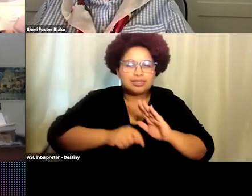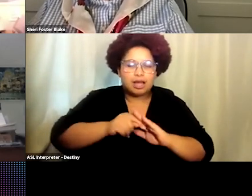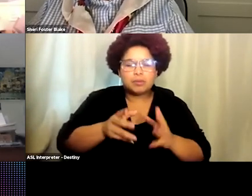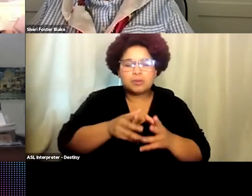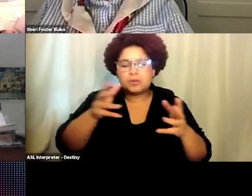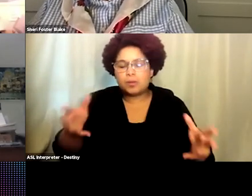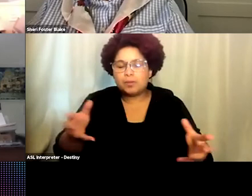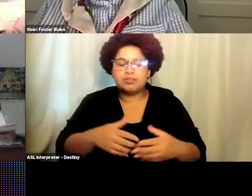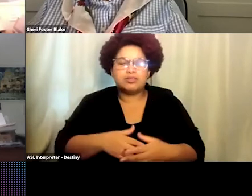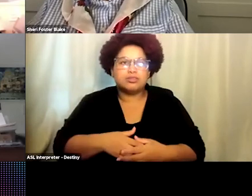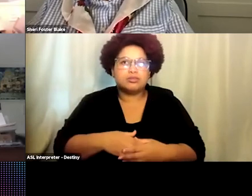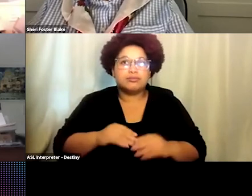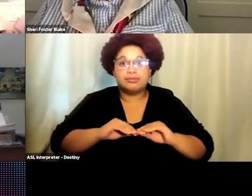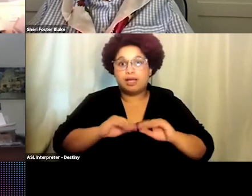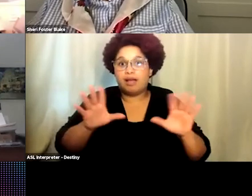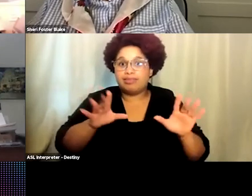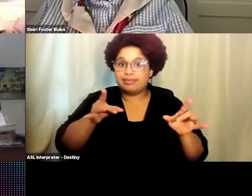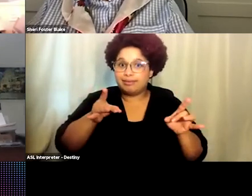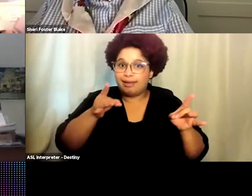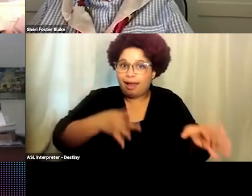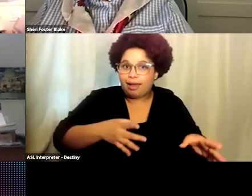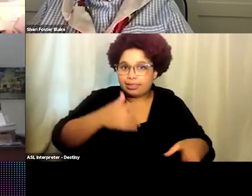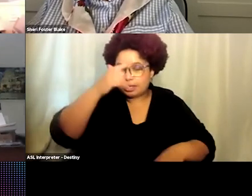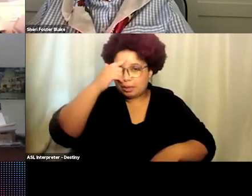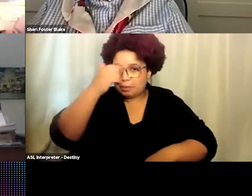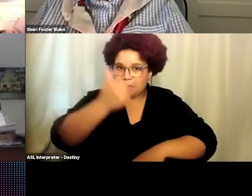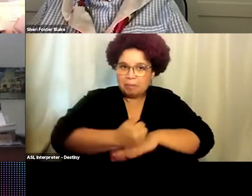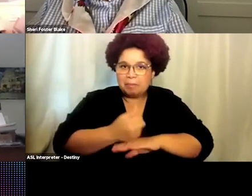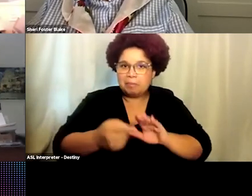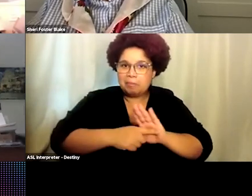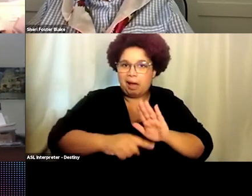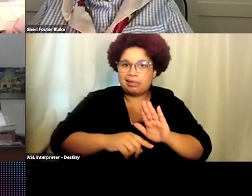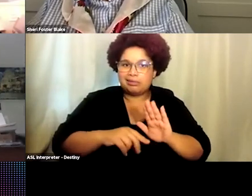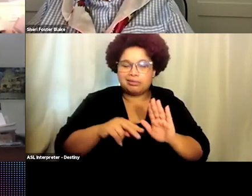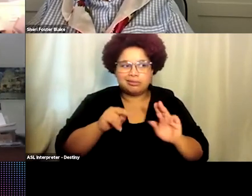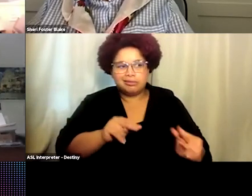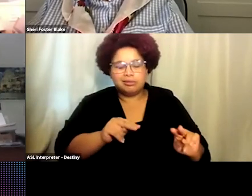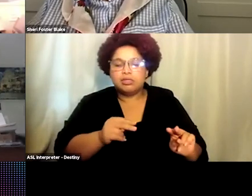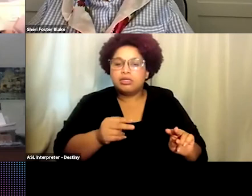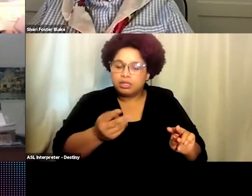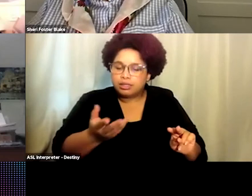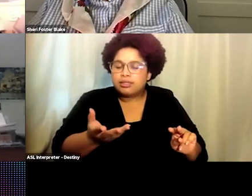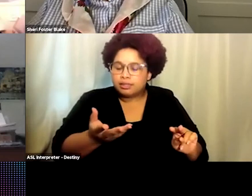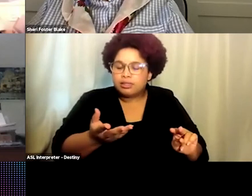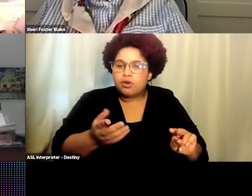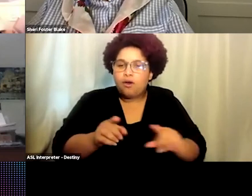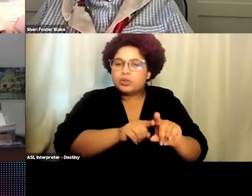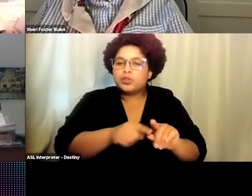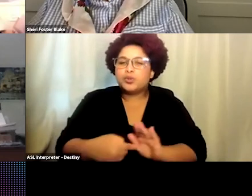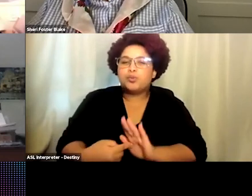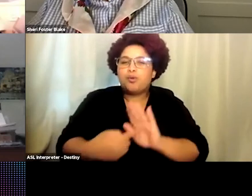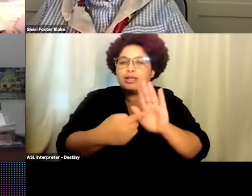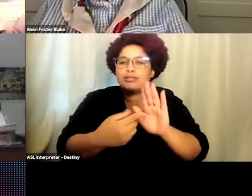much obvious hate and bias and all these things, I think it is, you also brought to light that this is an